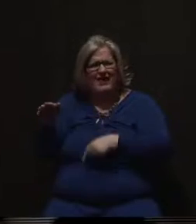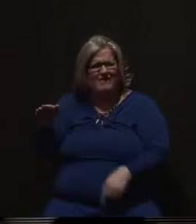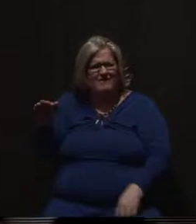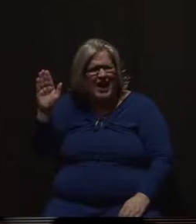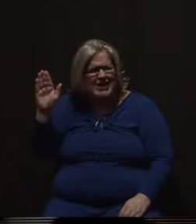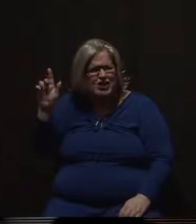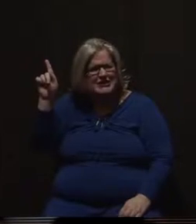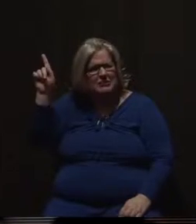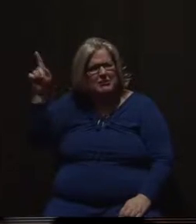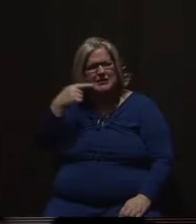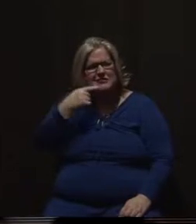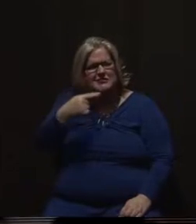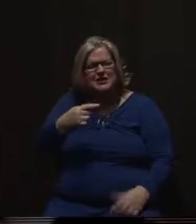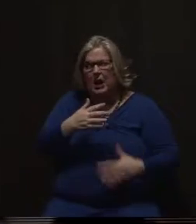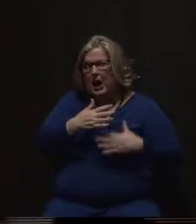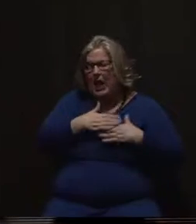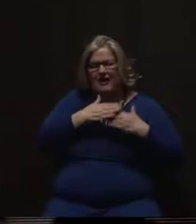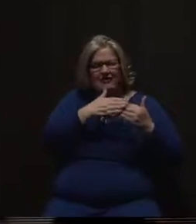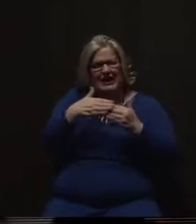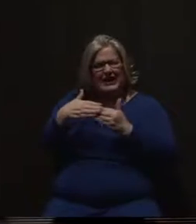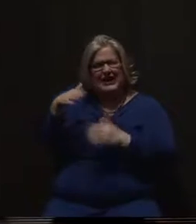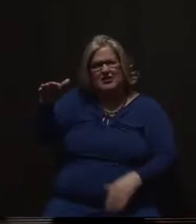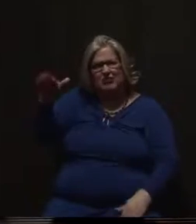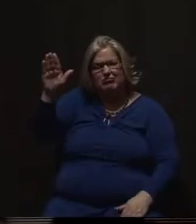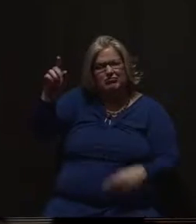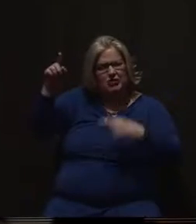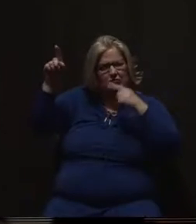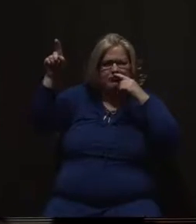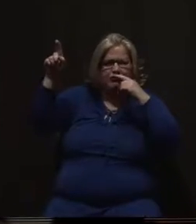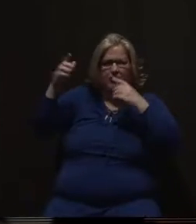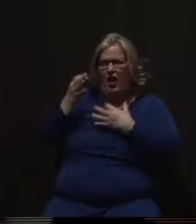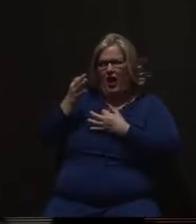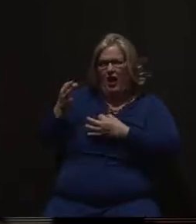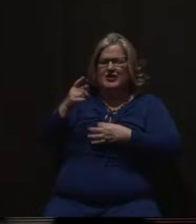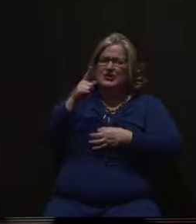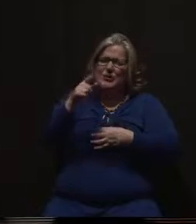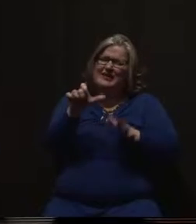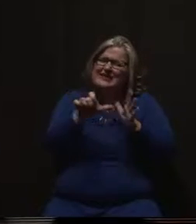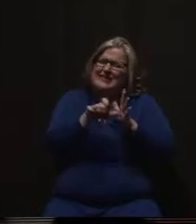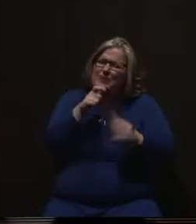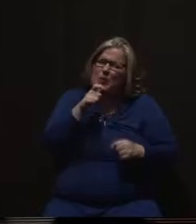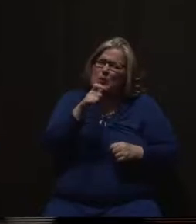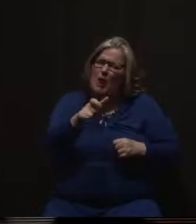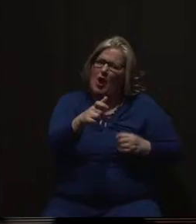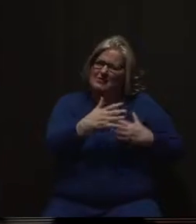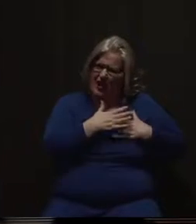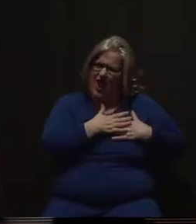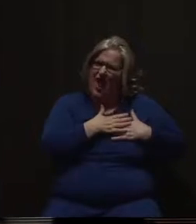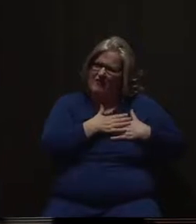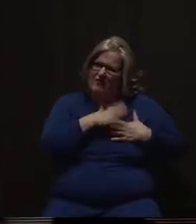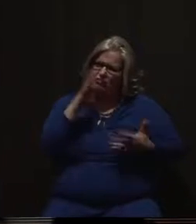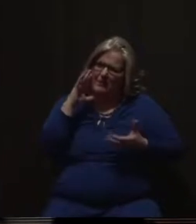Führer, and all this. So I think it's also tainted through that, and you've got to take that into account.